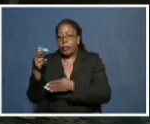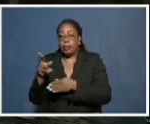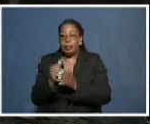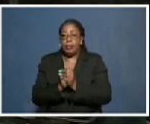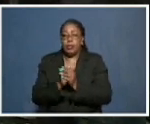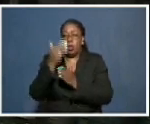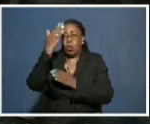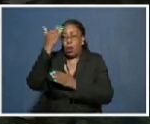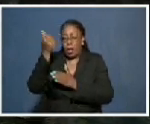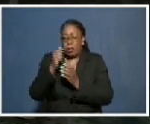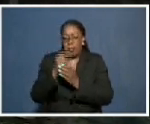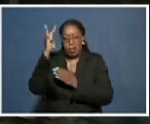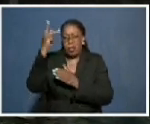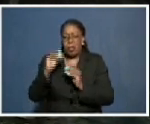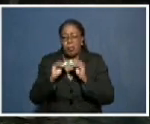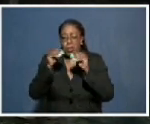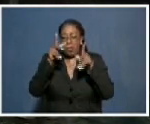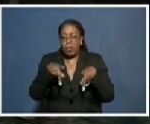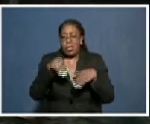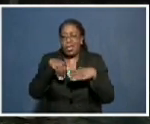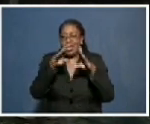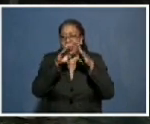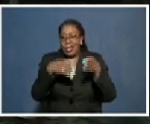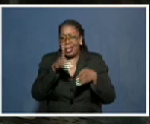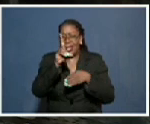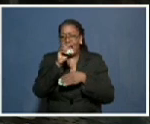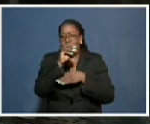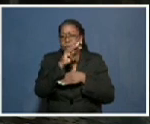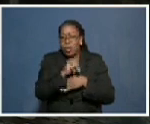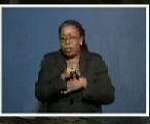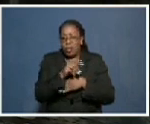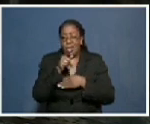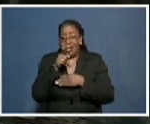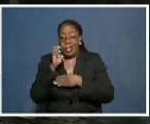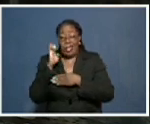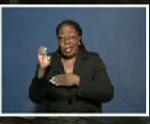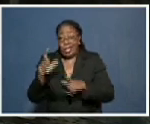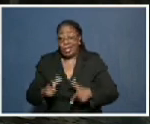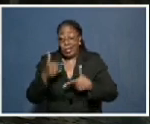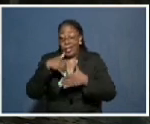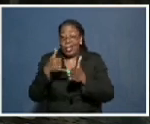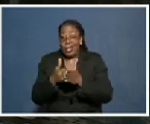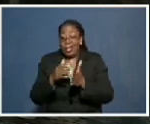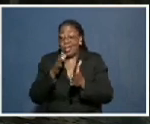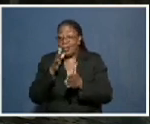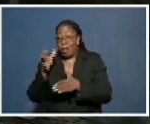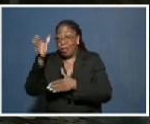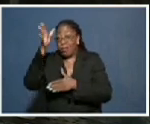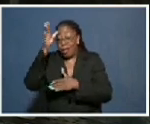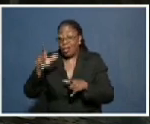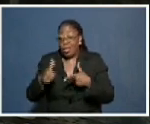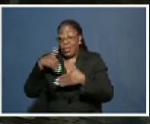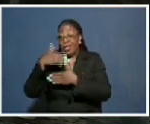a politician put a person in a dome? Would he live in it? If he's in difficulty, does he want his mother or his father or his sister to live in